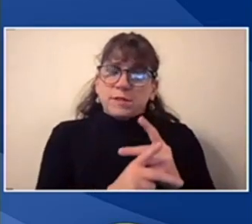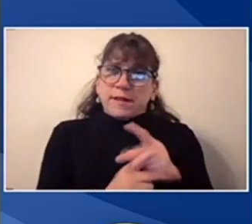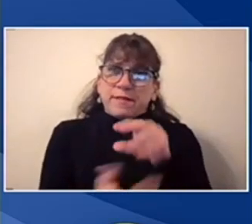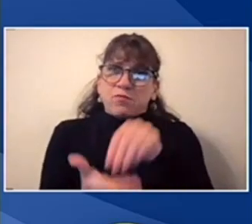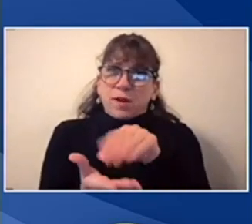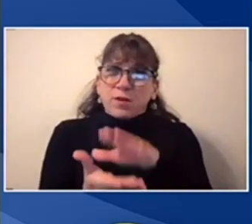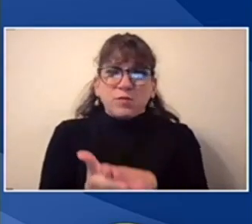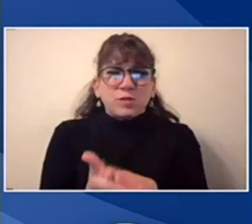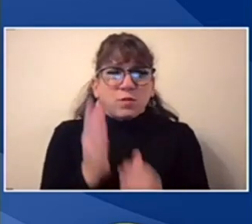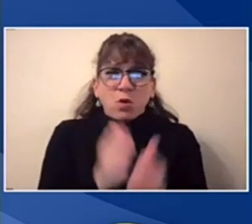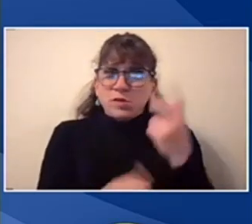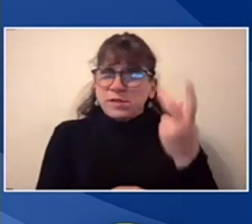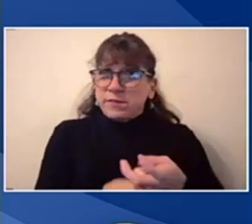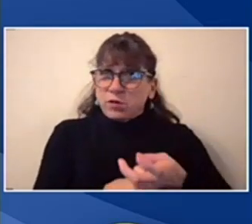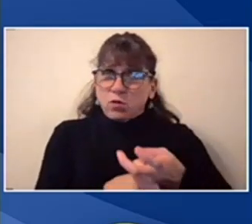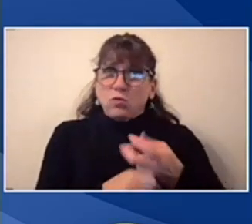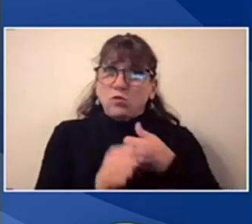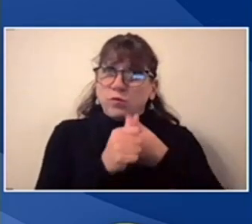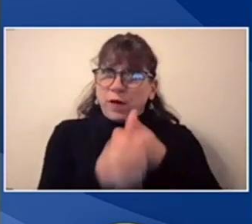difficult to follow.